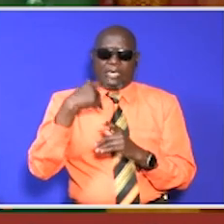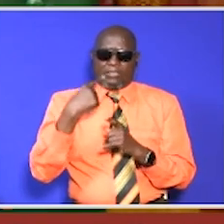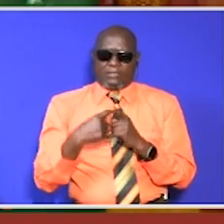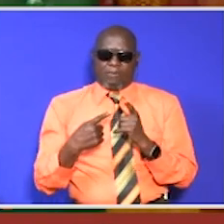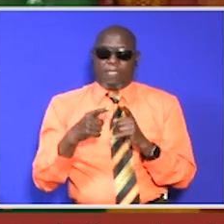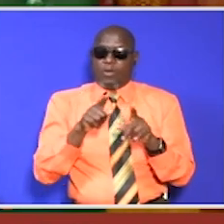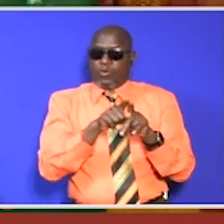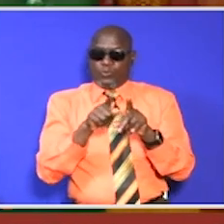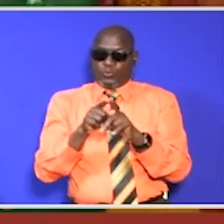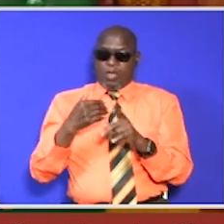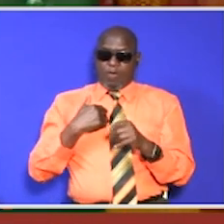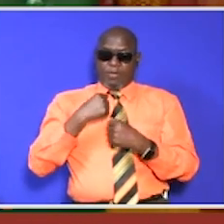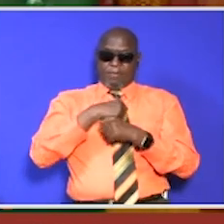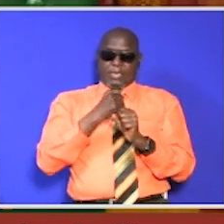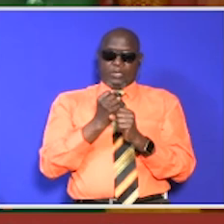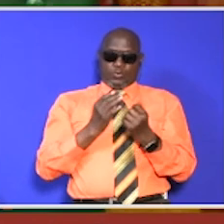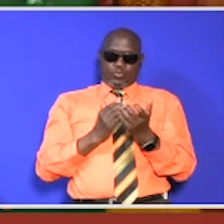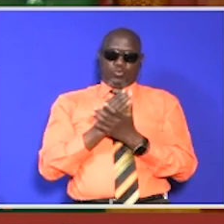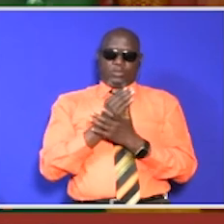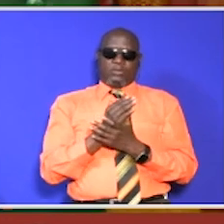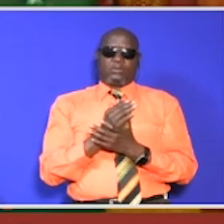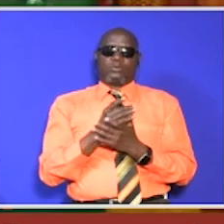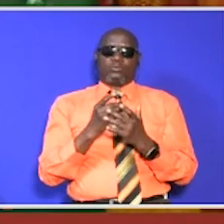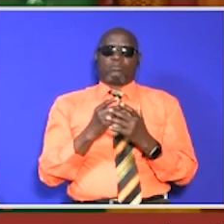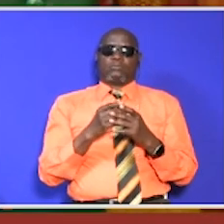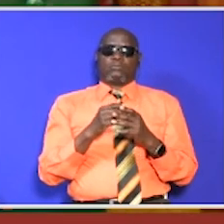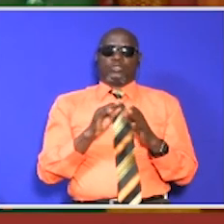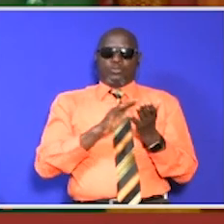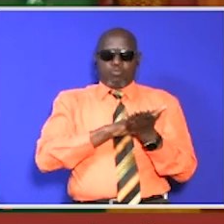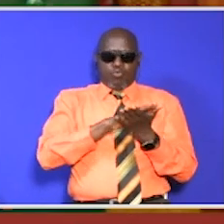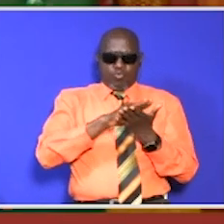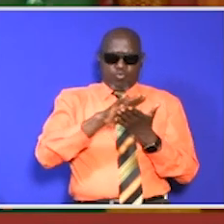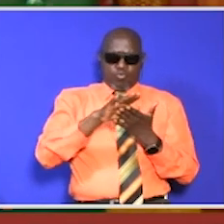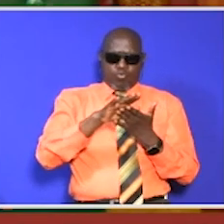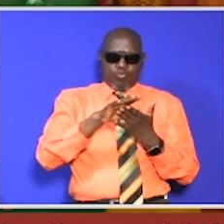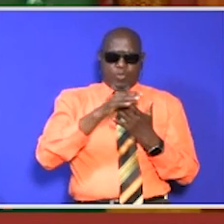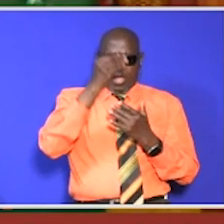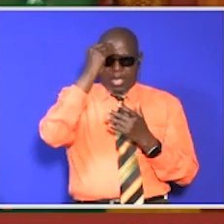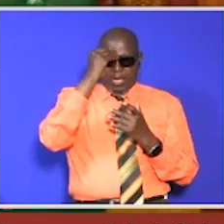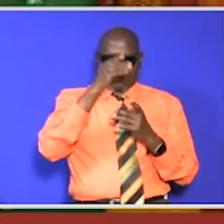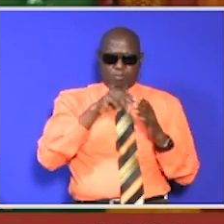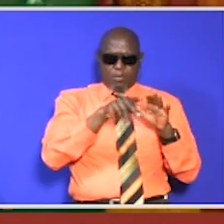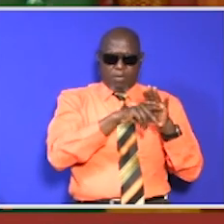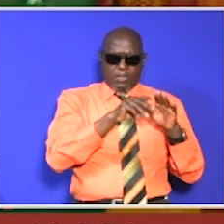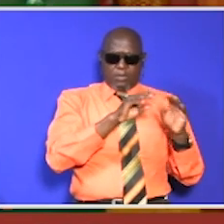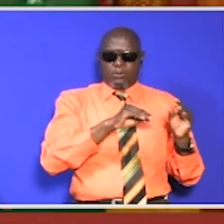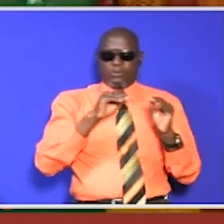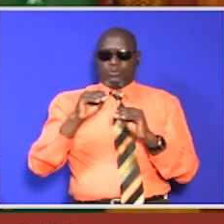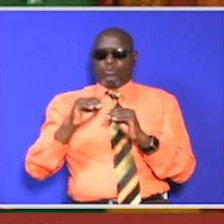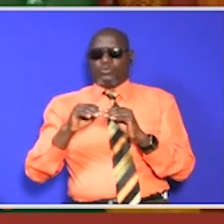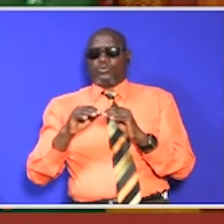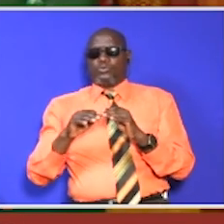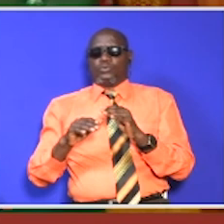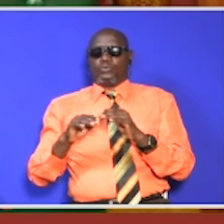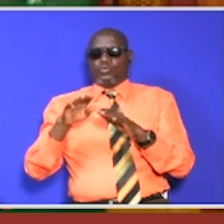have also ensured the seamless transition of learners from primary to junior secondary and domiciled grade